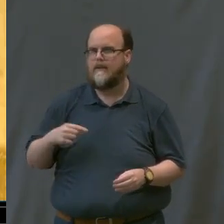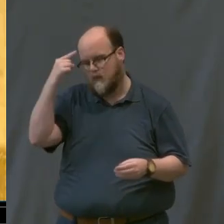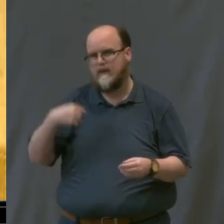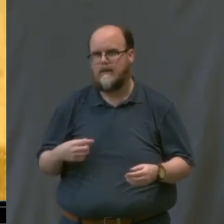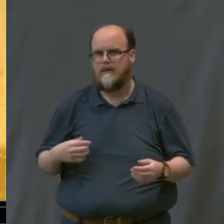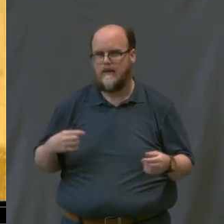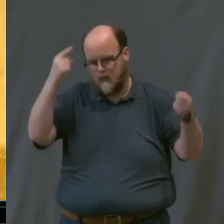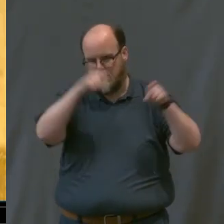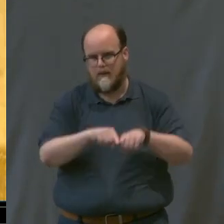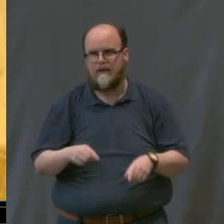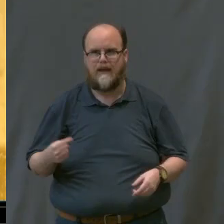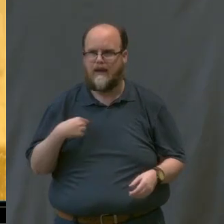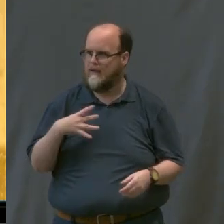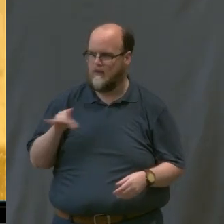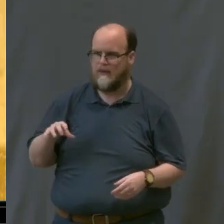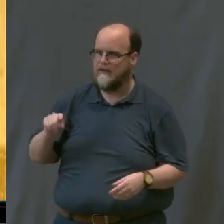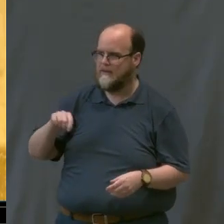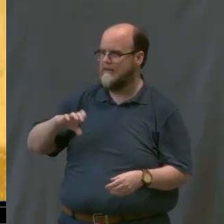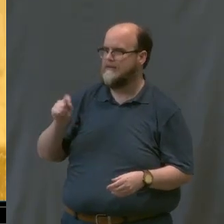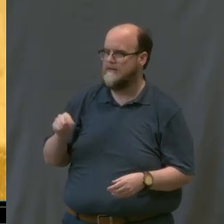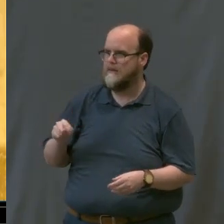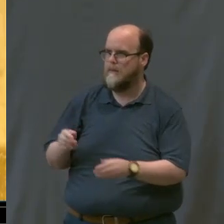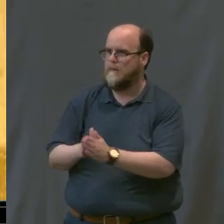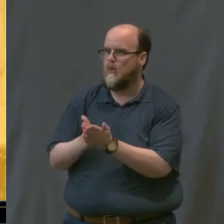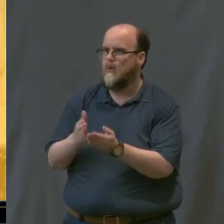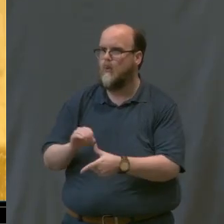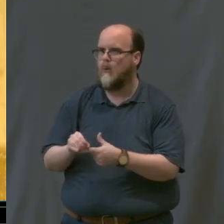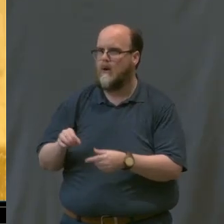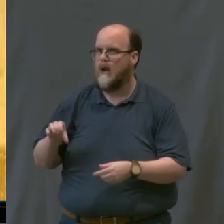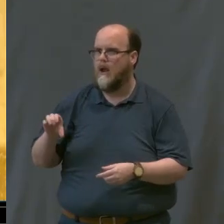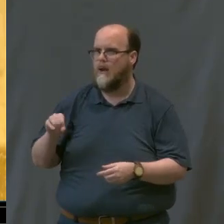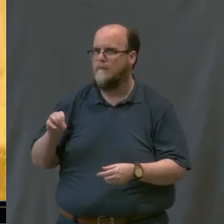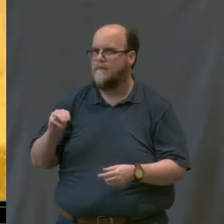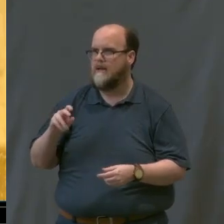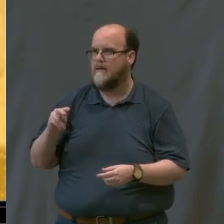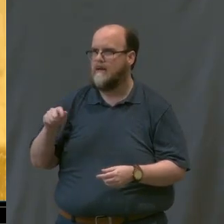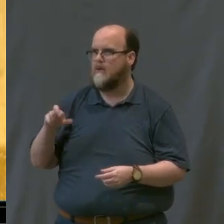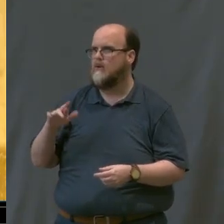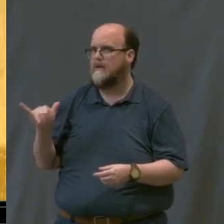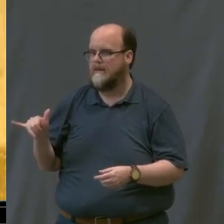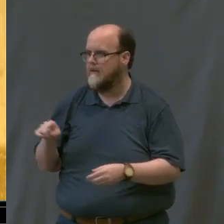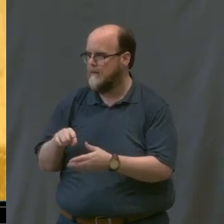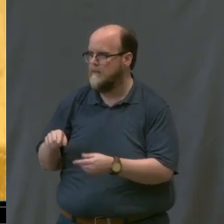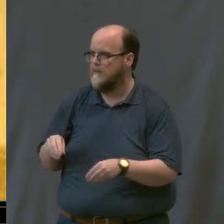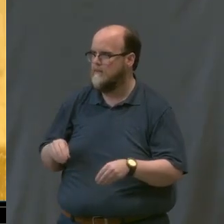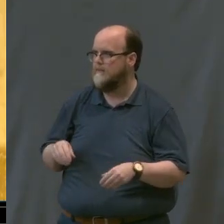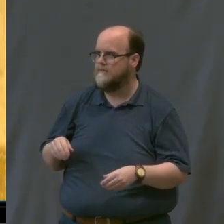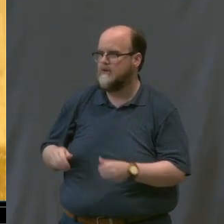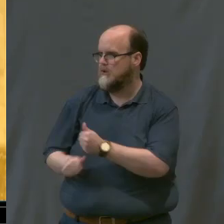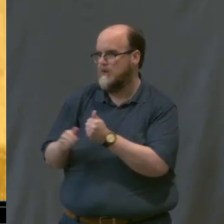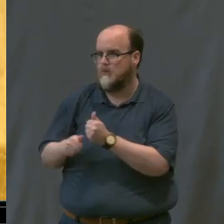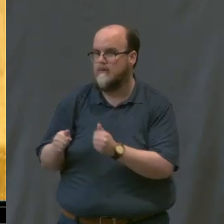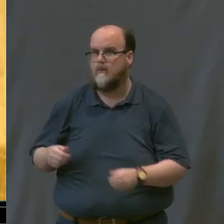I do not like textbooks. I do not like commentaries because they'll get you into trouble. I